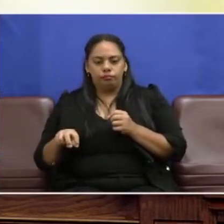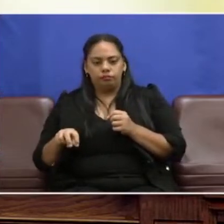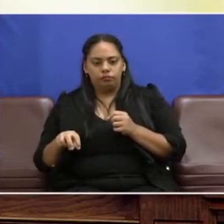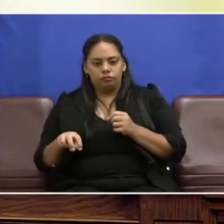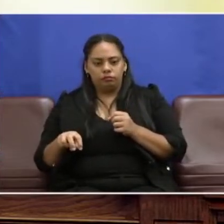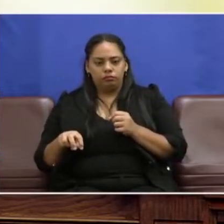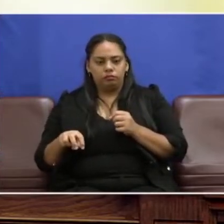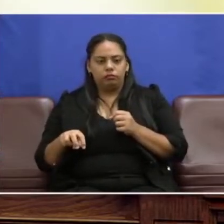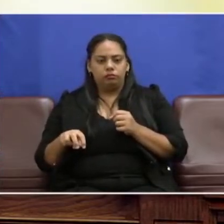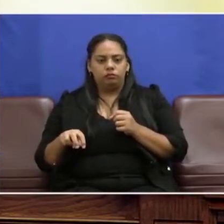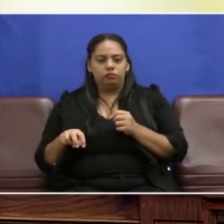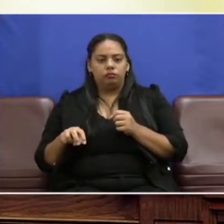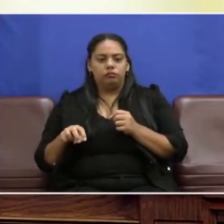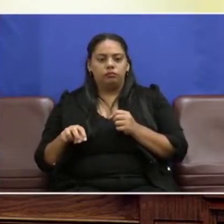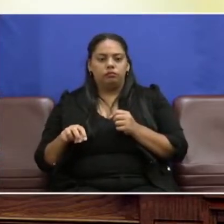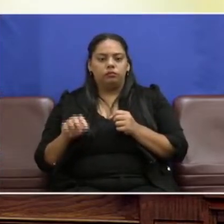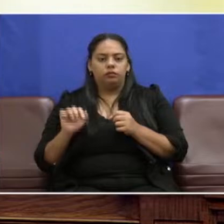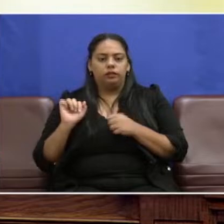his